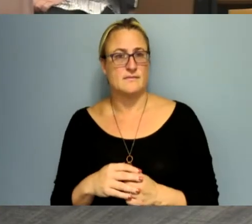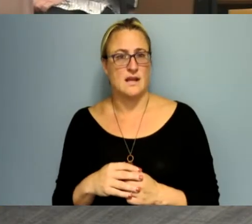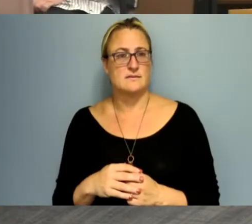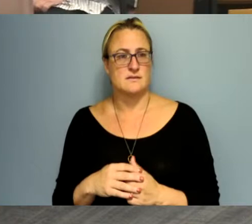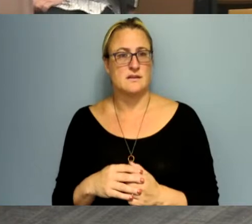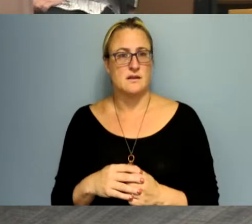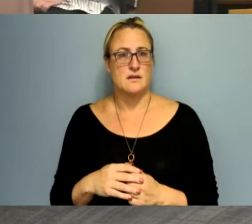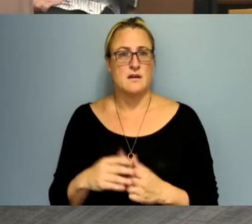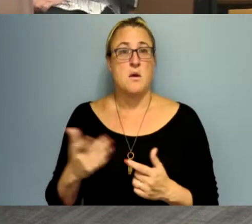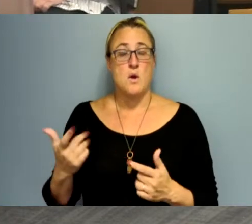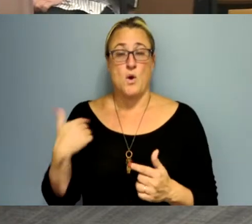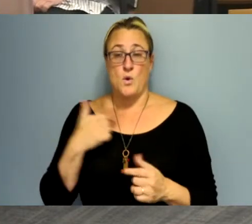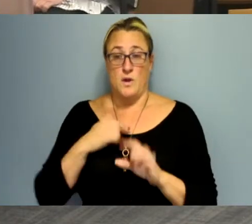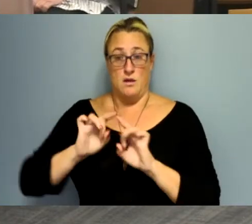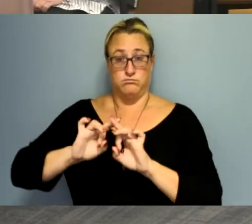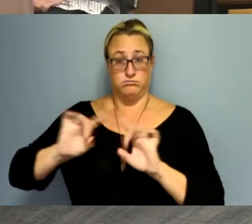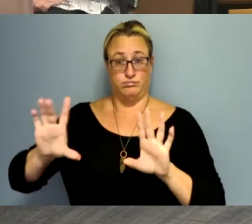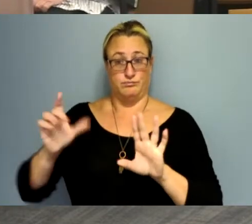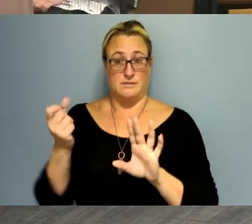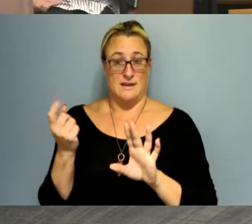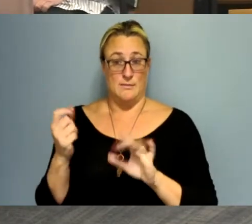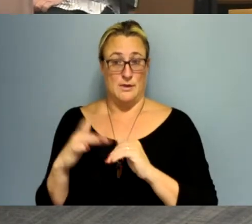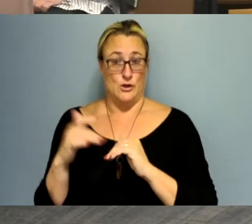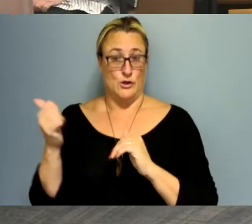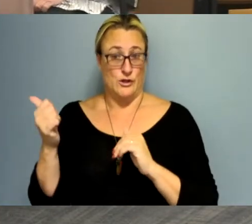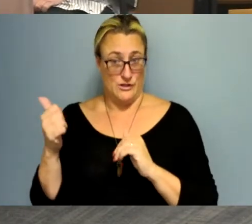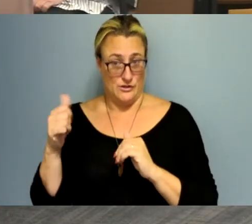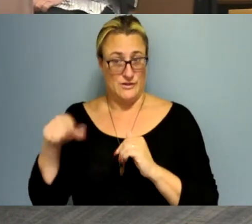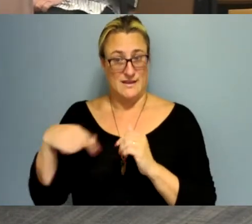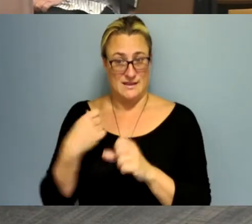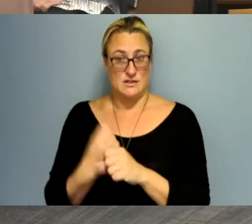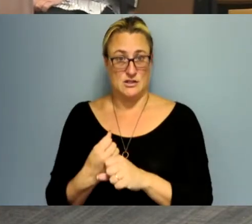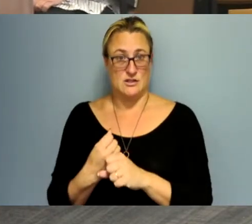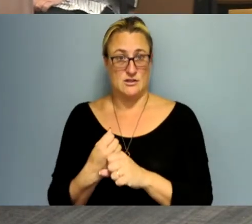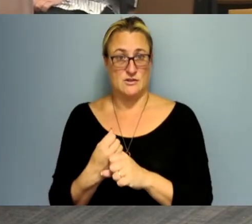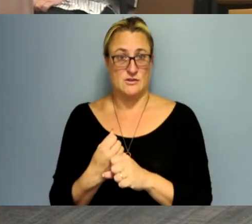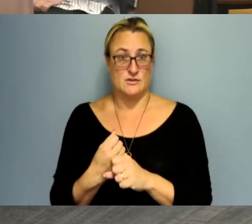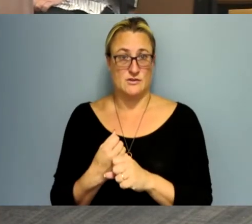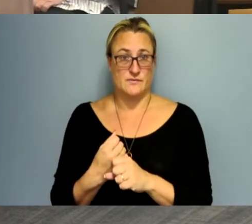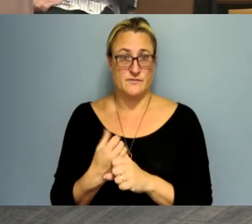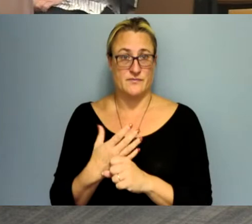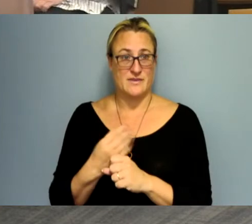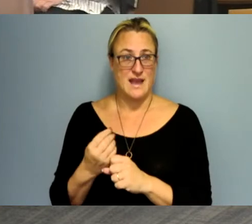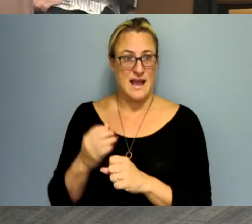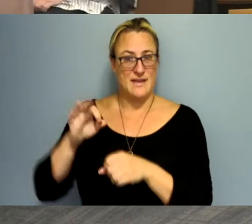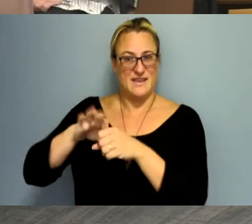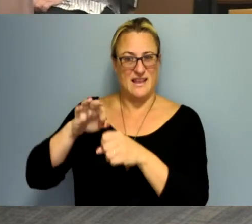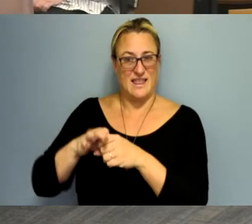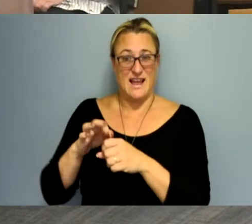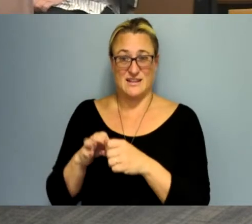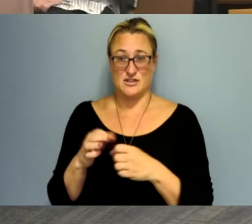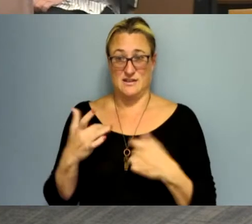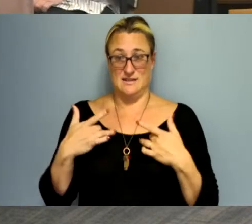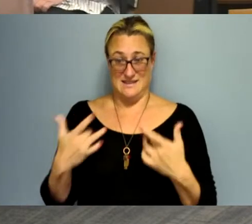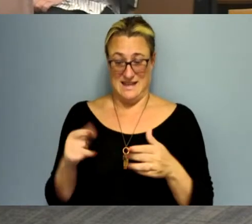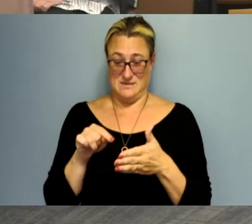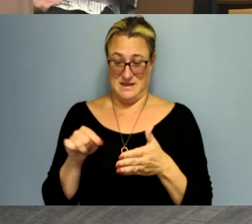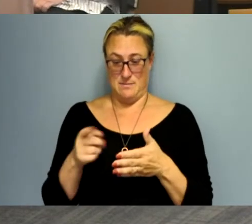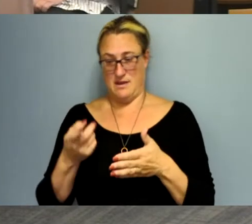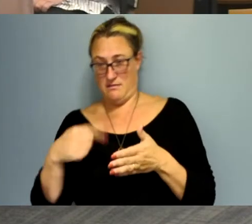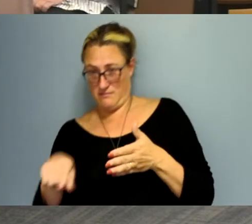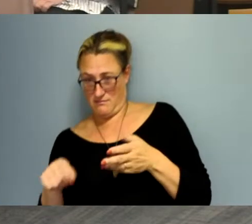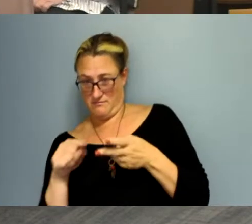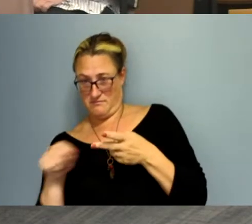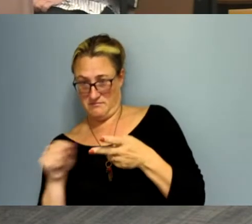get ballots out a little bit earlier this election, and the election is later in November, this election, just the way the calendar falls, so.